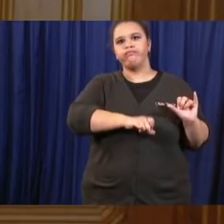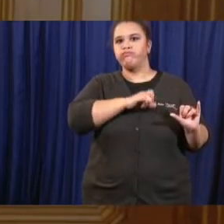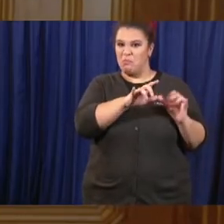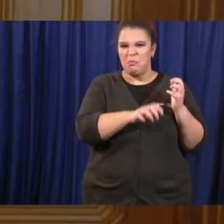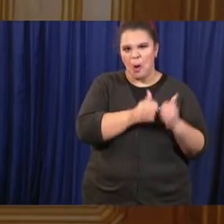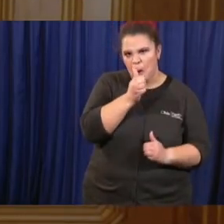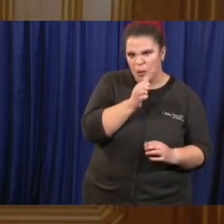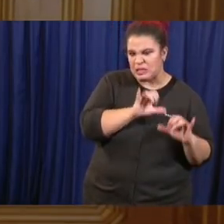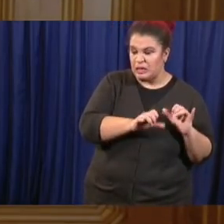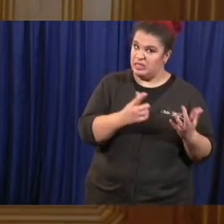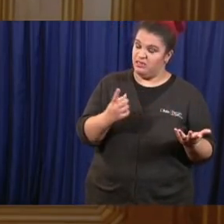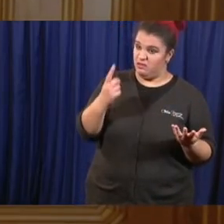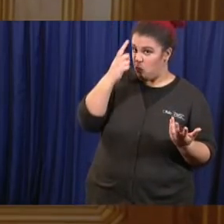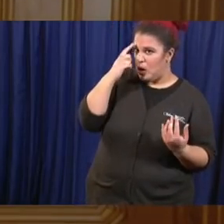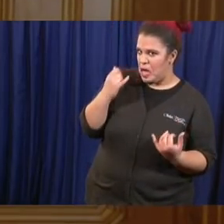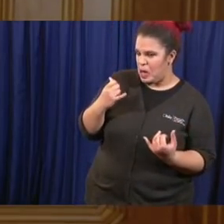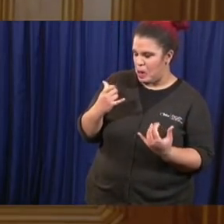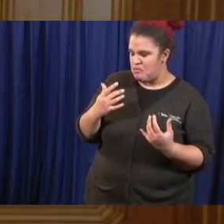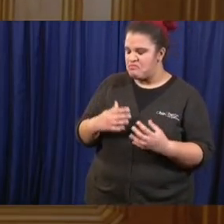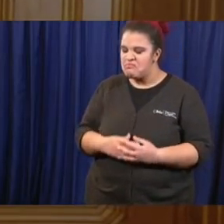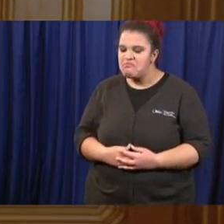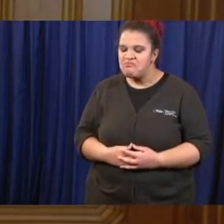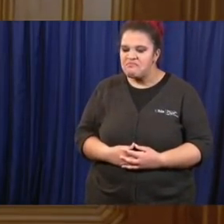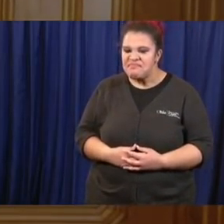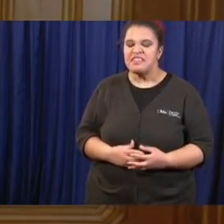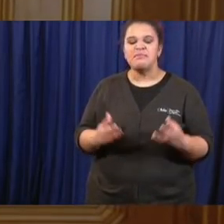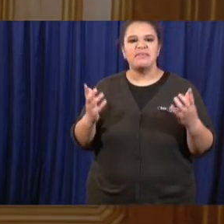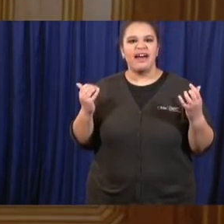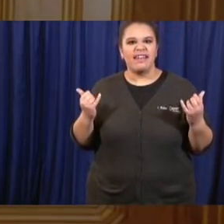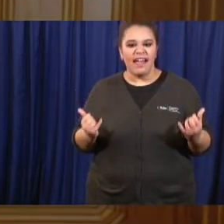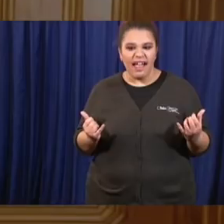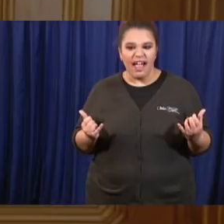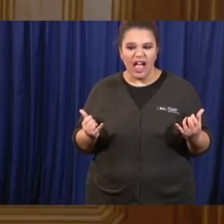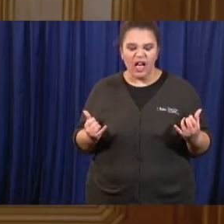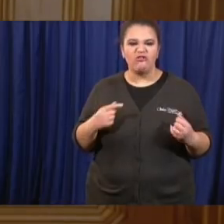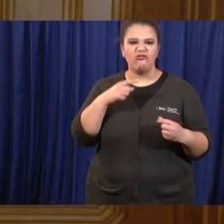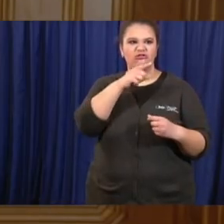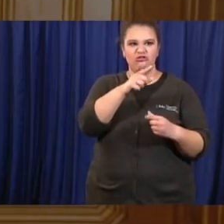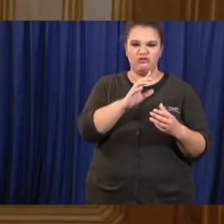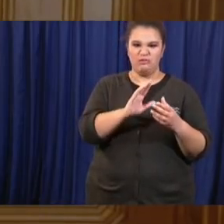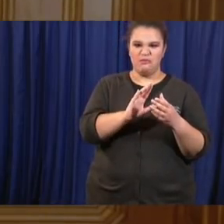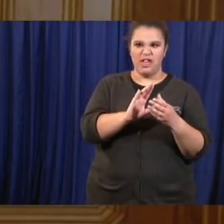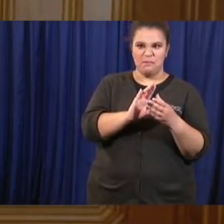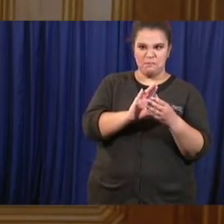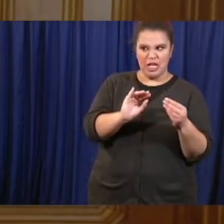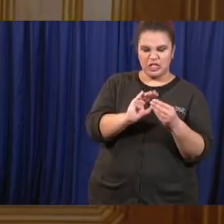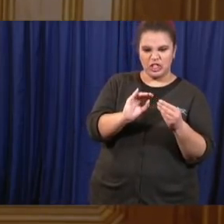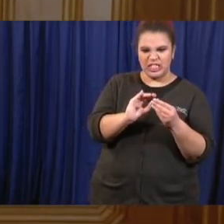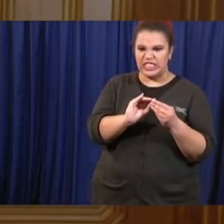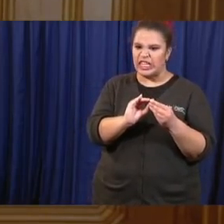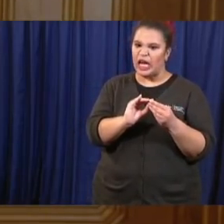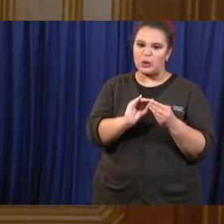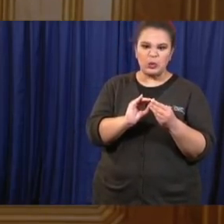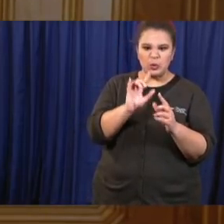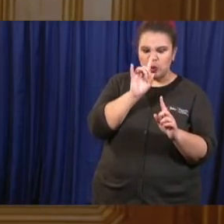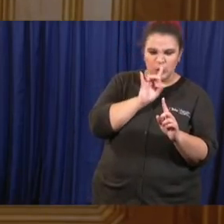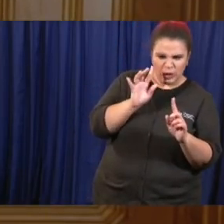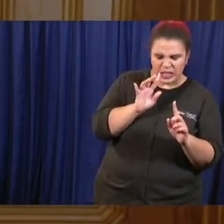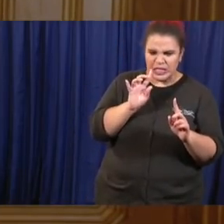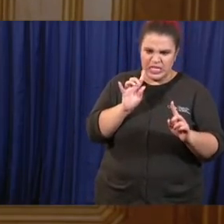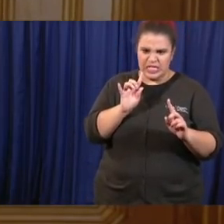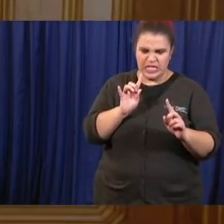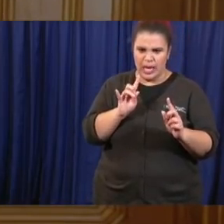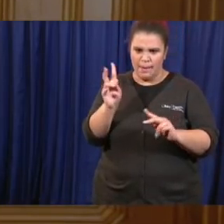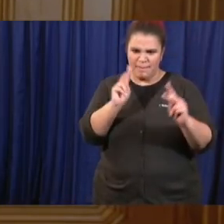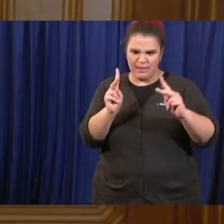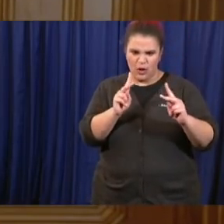now. With the challenging nature of detention, which you've mentioned, and if you think about it for 2 minutes, it's obviously a huge challenge, and